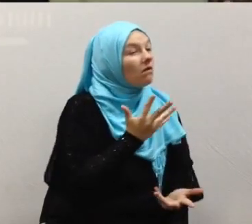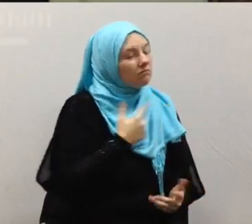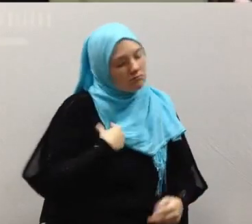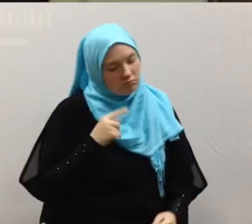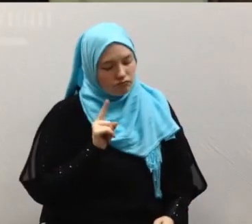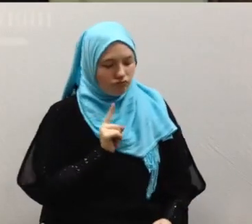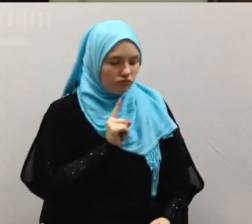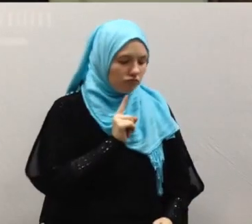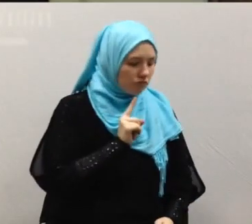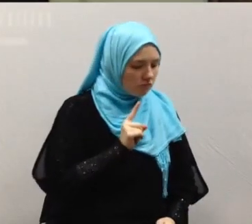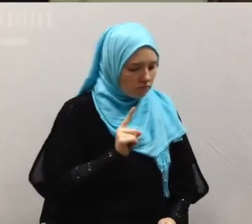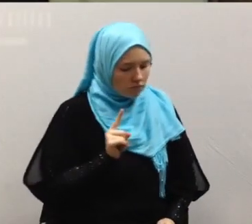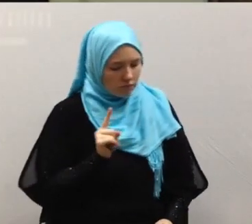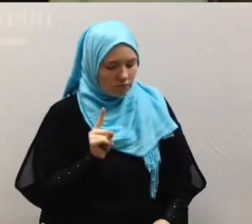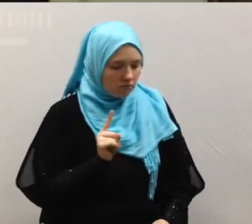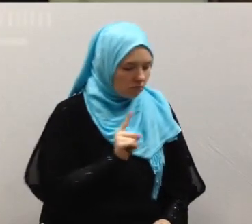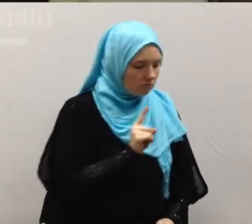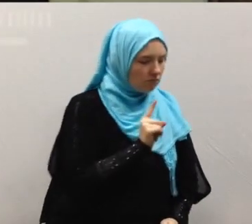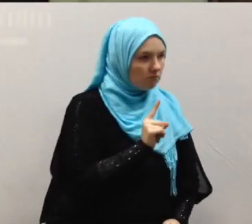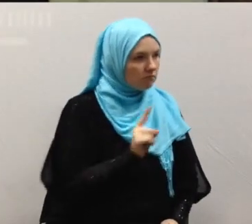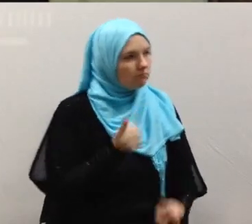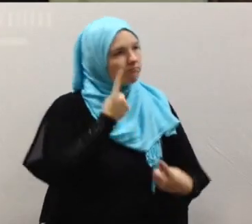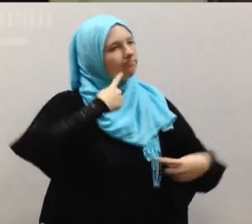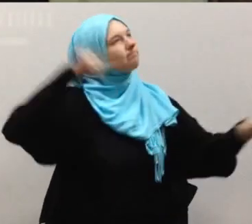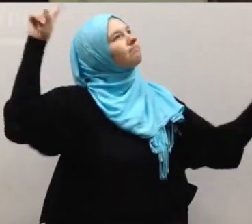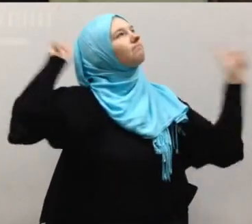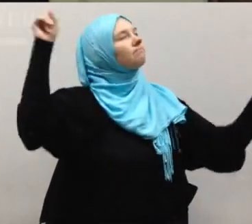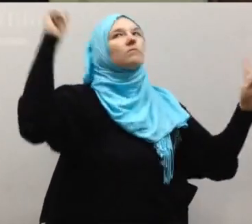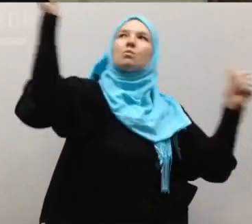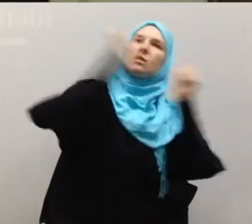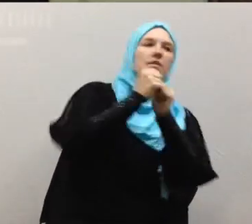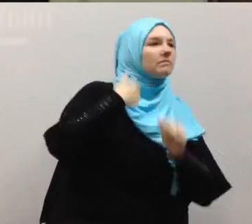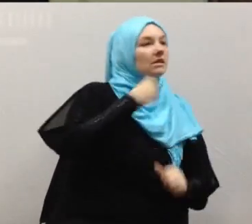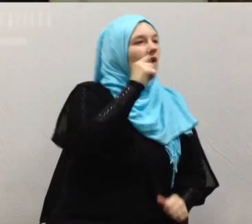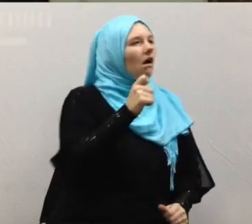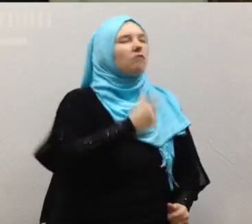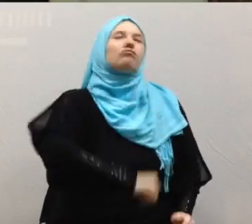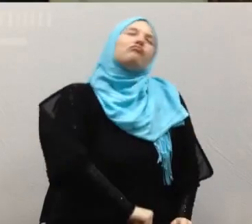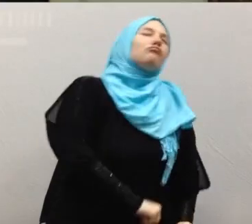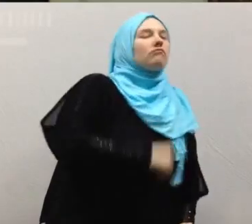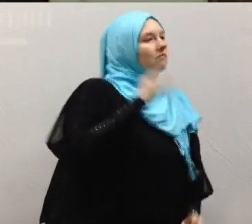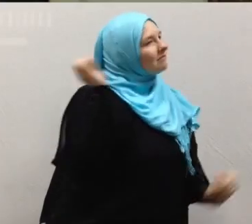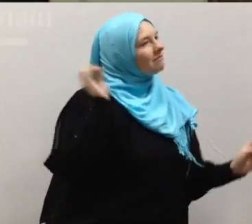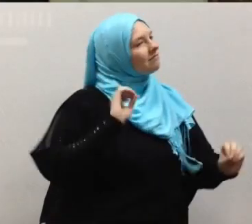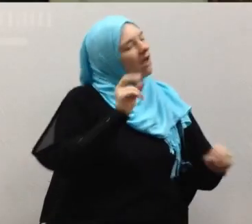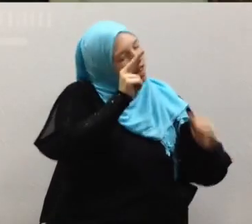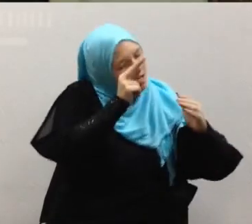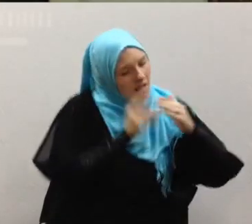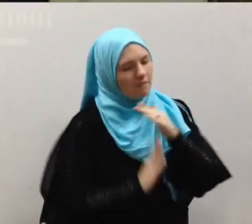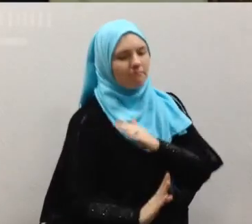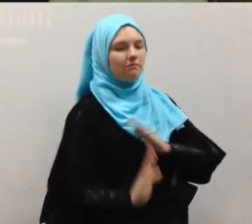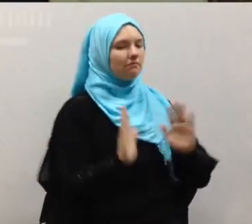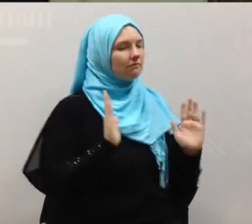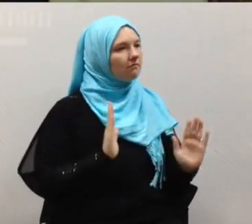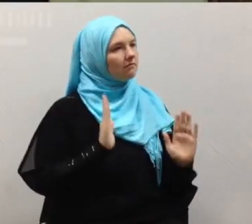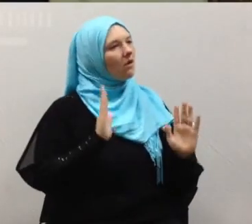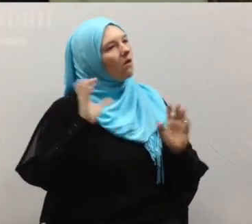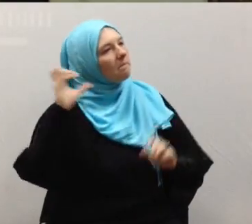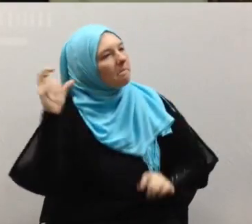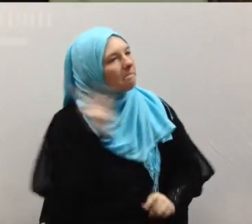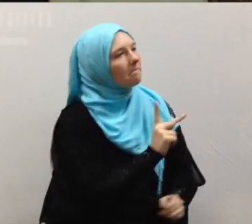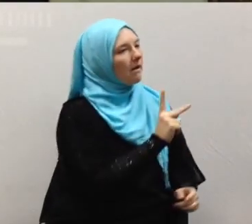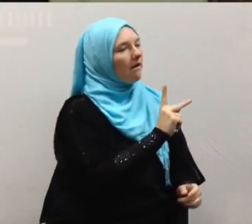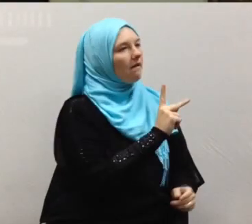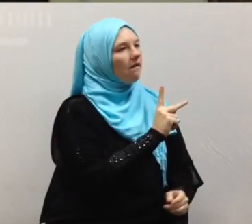the ayat he recited on his way back to Medina are coming to be fulfilled. A